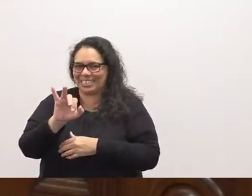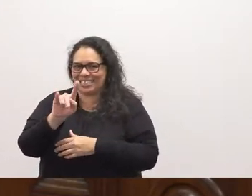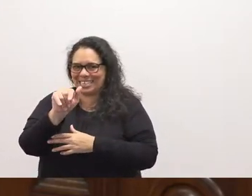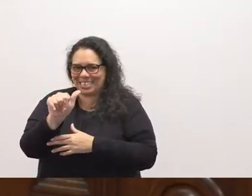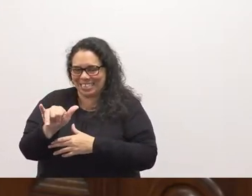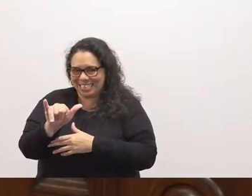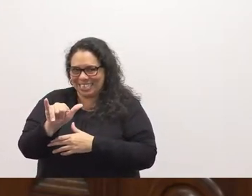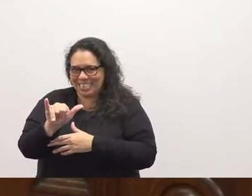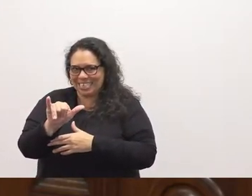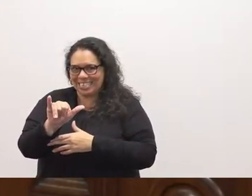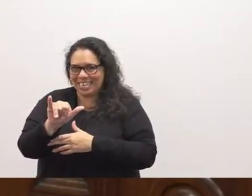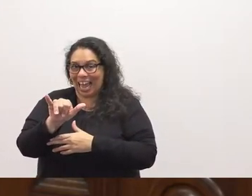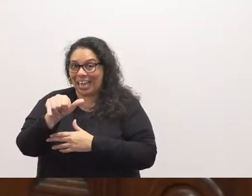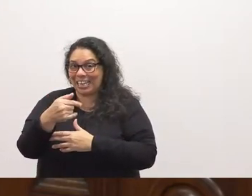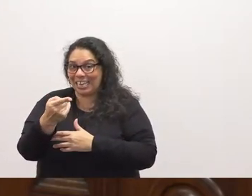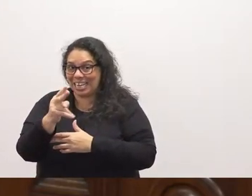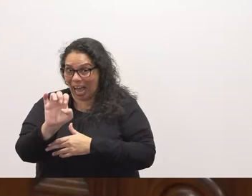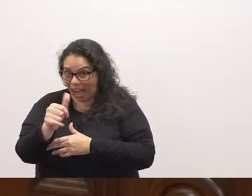the podium.